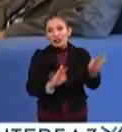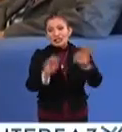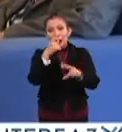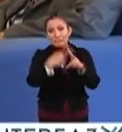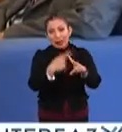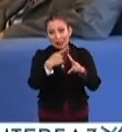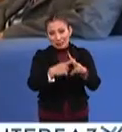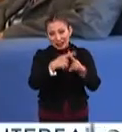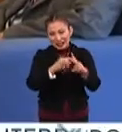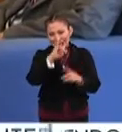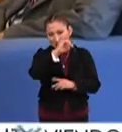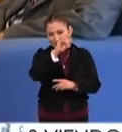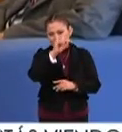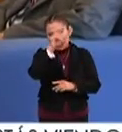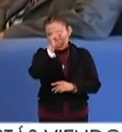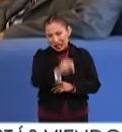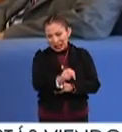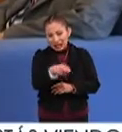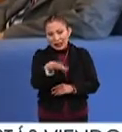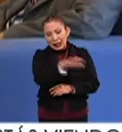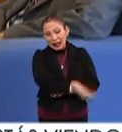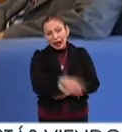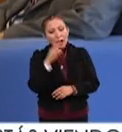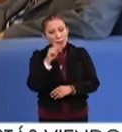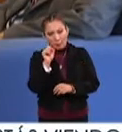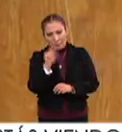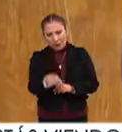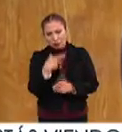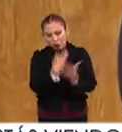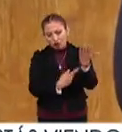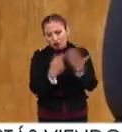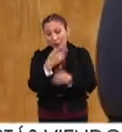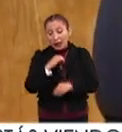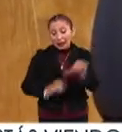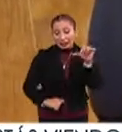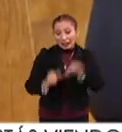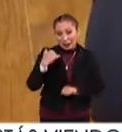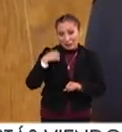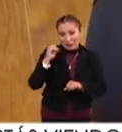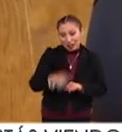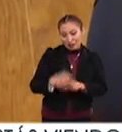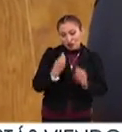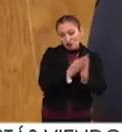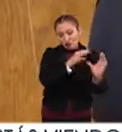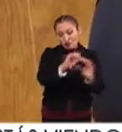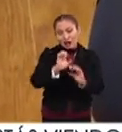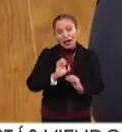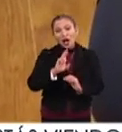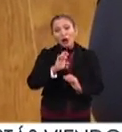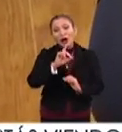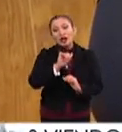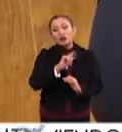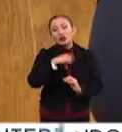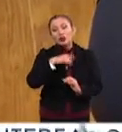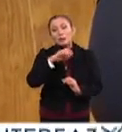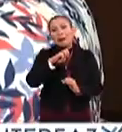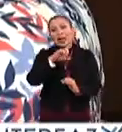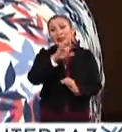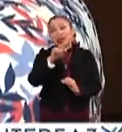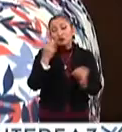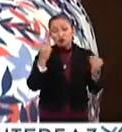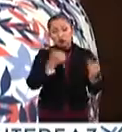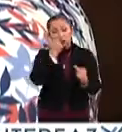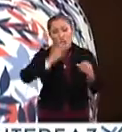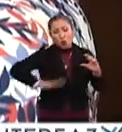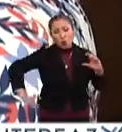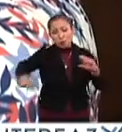y Matemáticas del Instituto Politécnico Nacional, como parte del programa de actividades de la Cátedra Eugenio Méndez Docurro, ante cientos